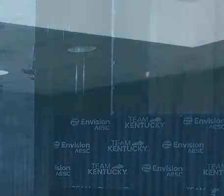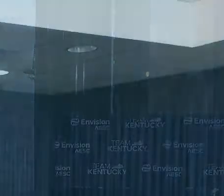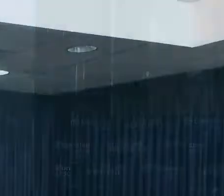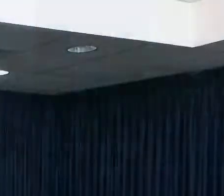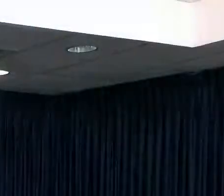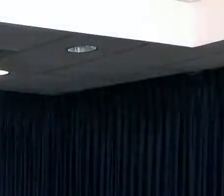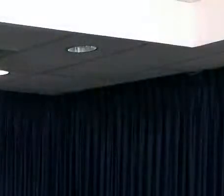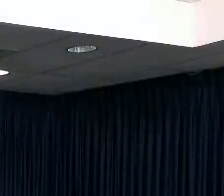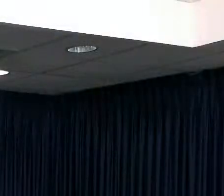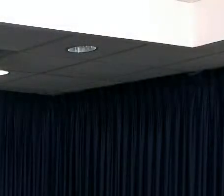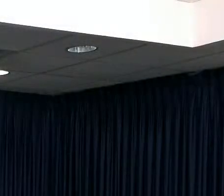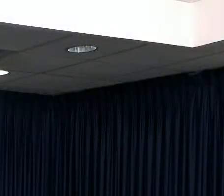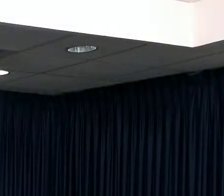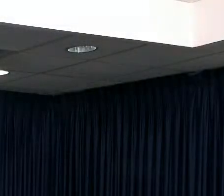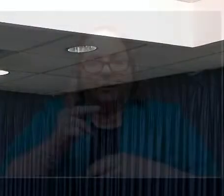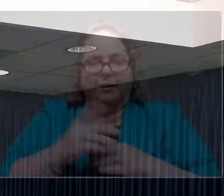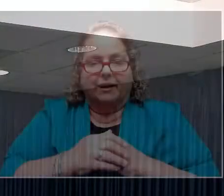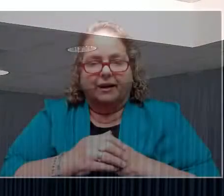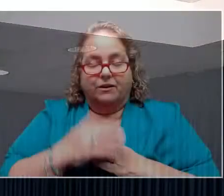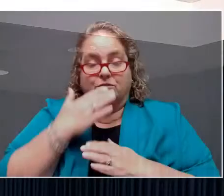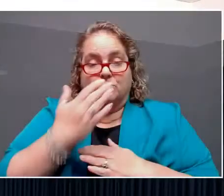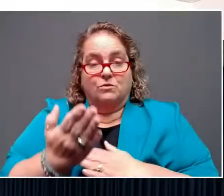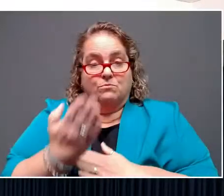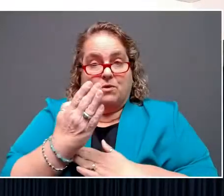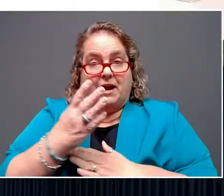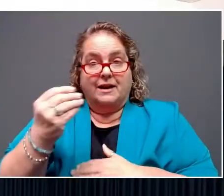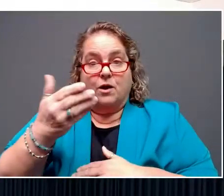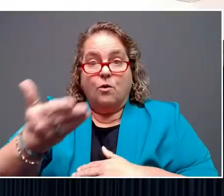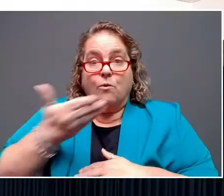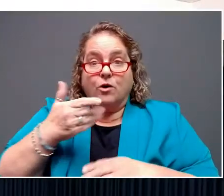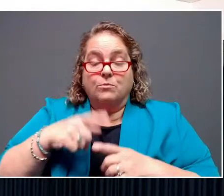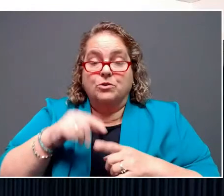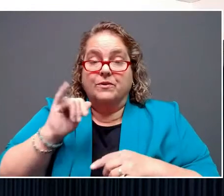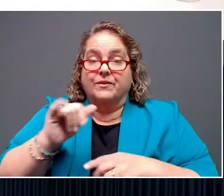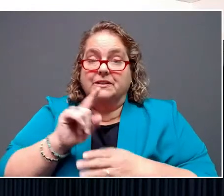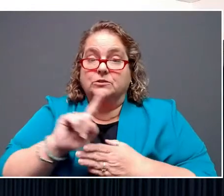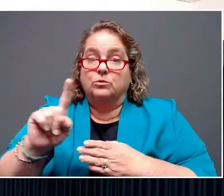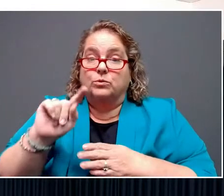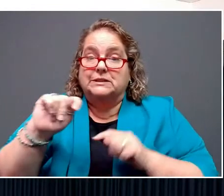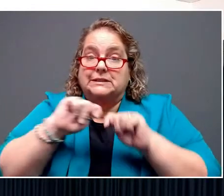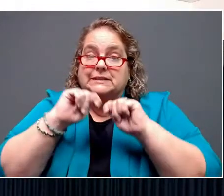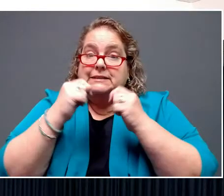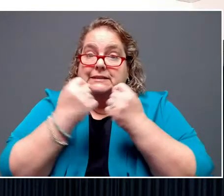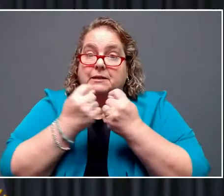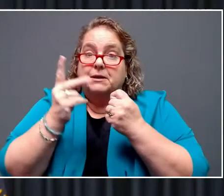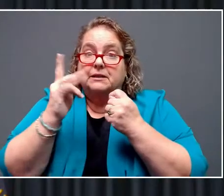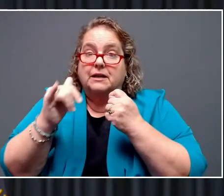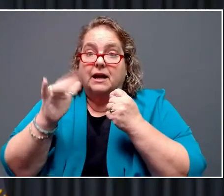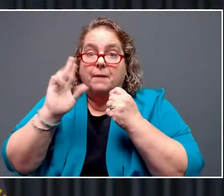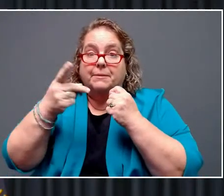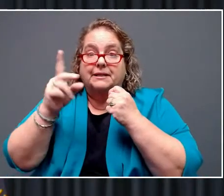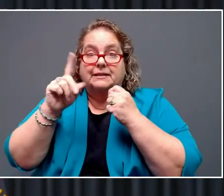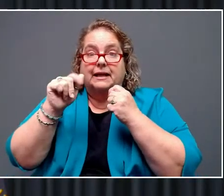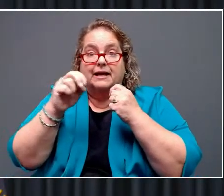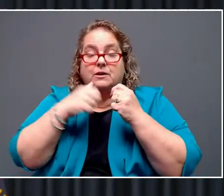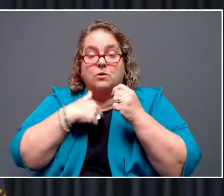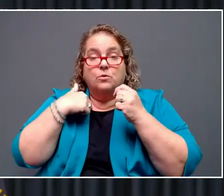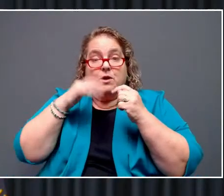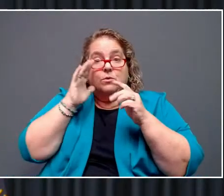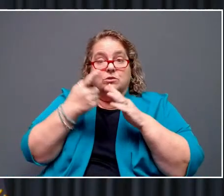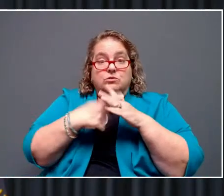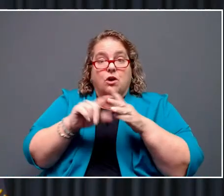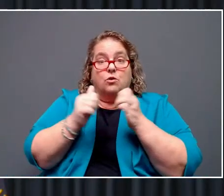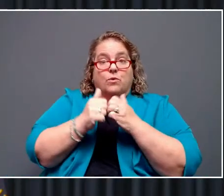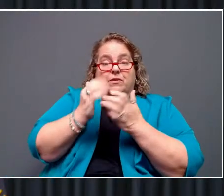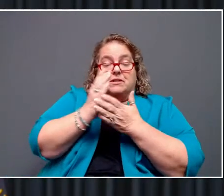All right, good morning and welcome to this week's Team Kentucky Update. We're going to start with some great